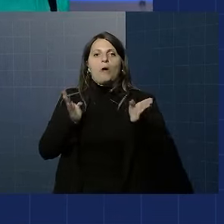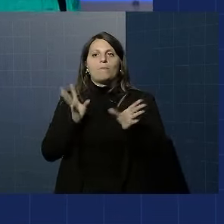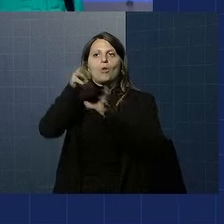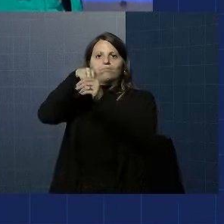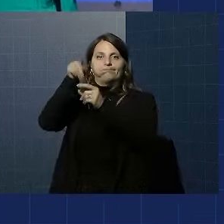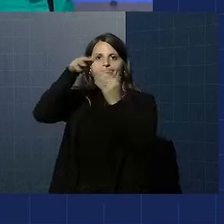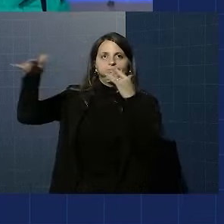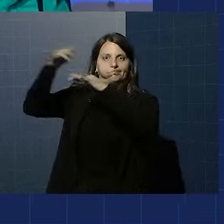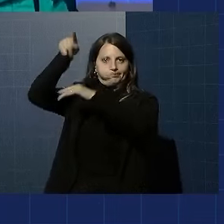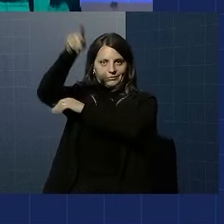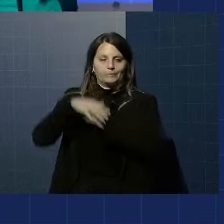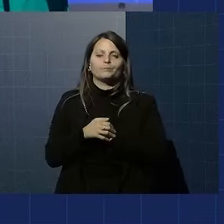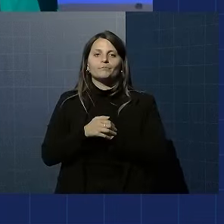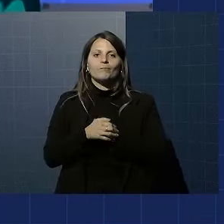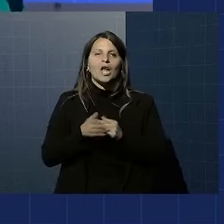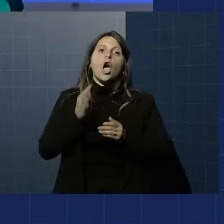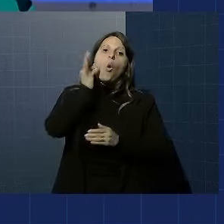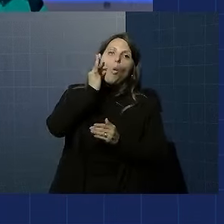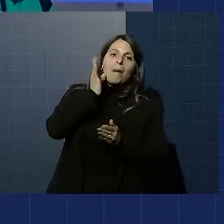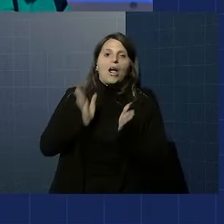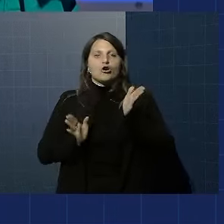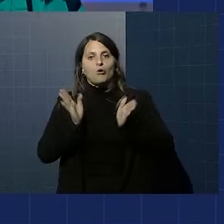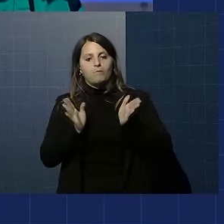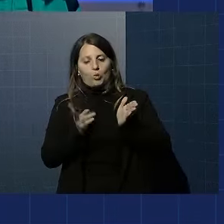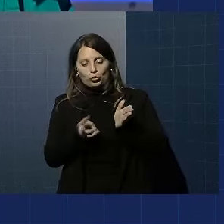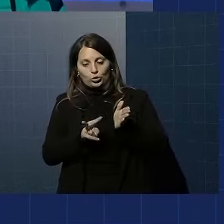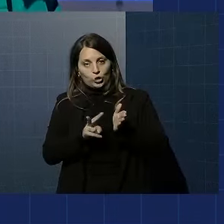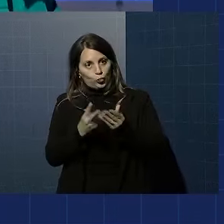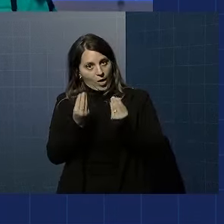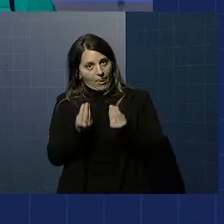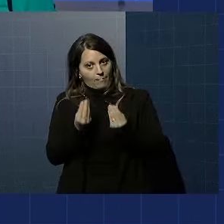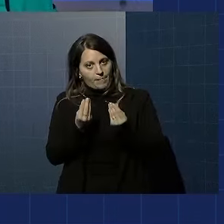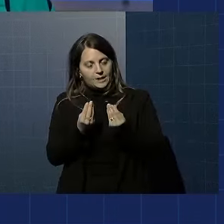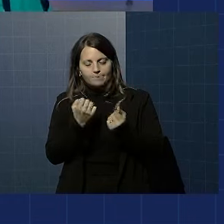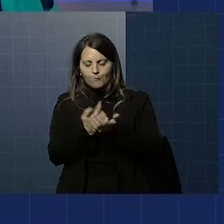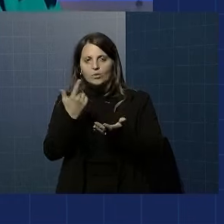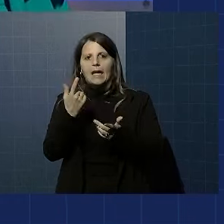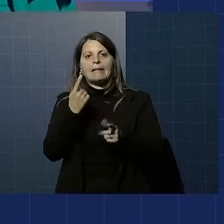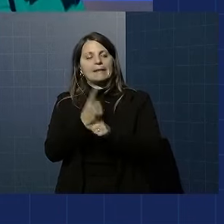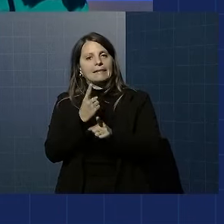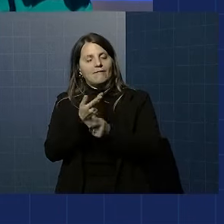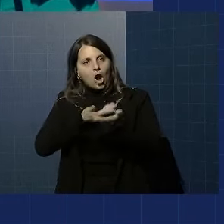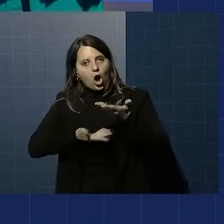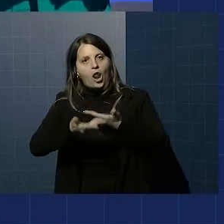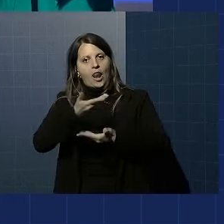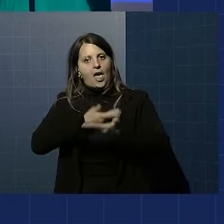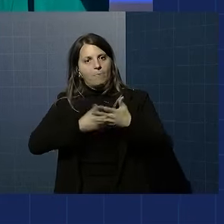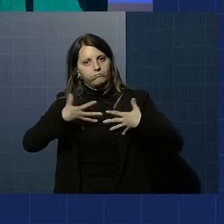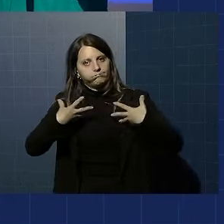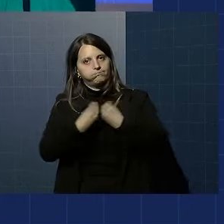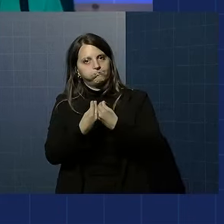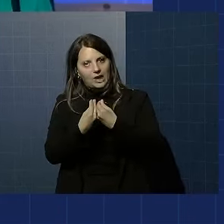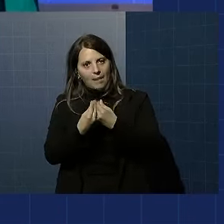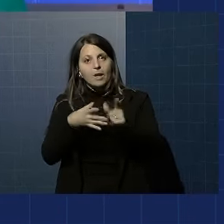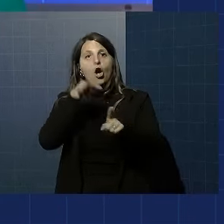to work very closely together if we ever want to bring humans to Mars, which is, let's say, a high-level objective of